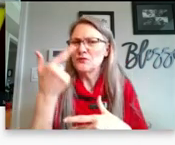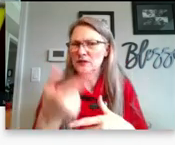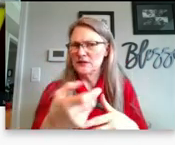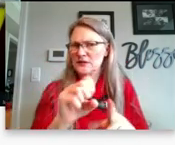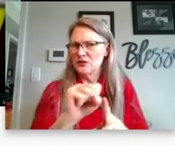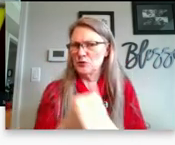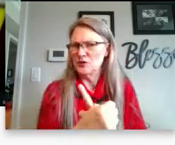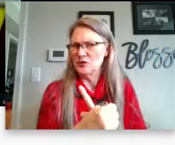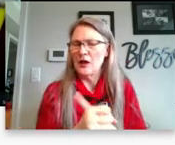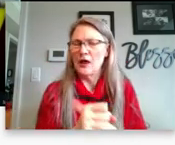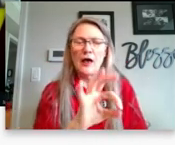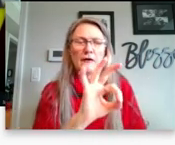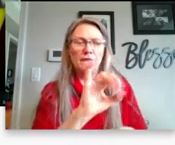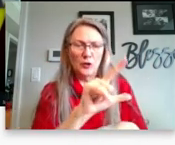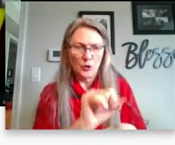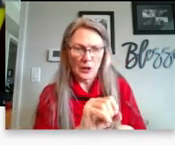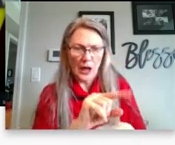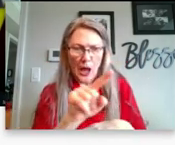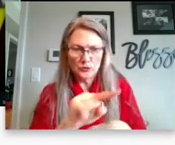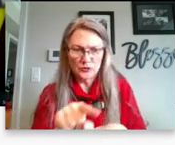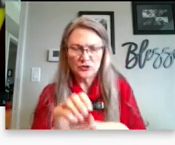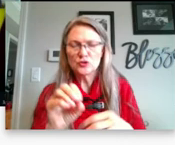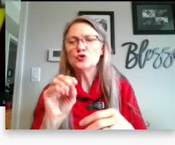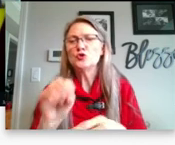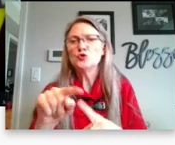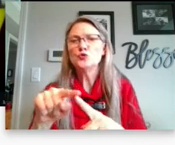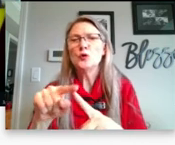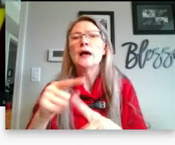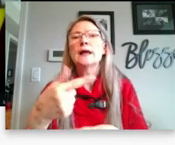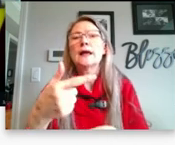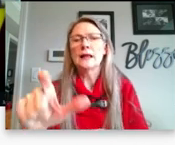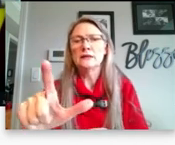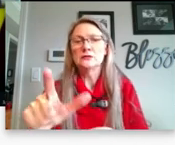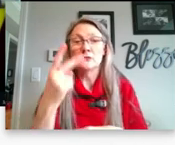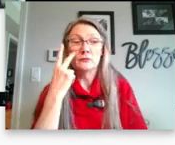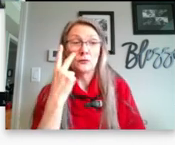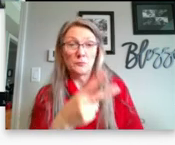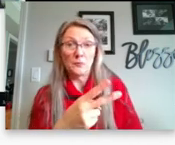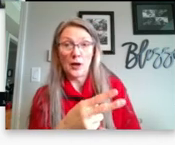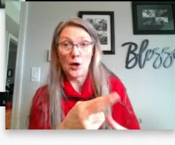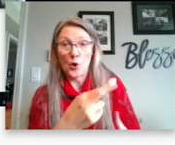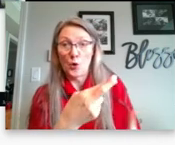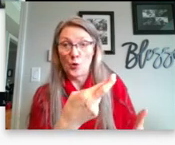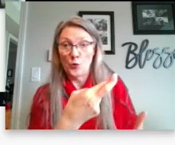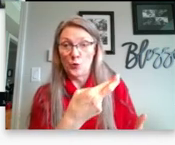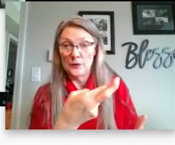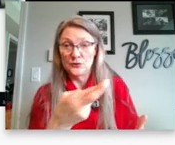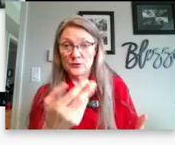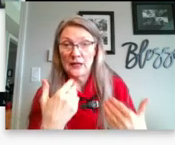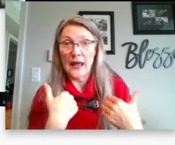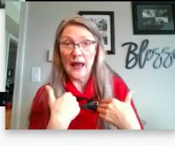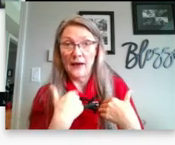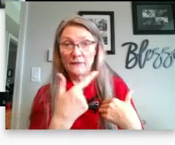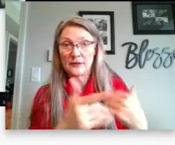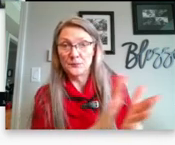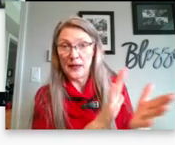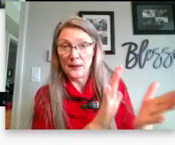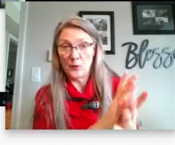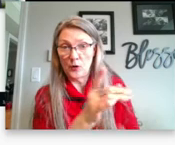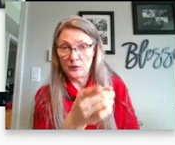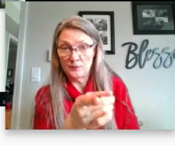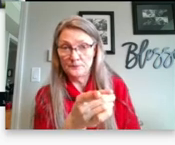fluid ounces to gallons. So if I look at my resource that I've got, so if you look either at this sheet